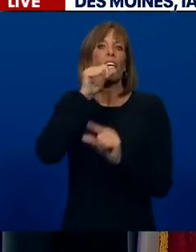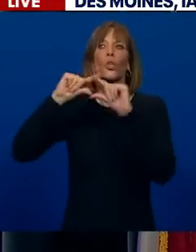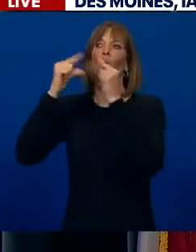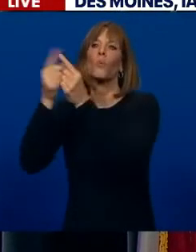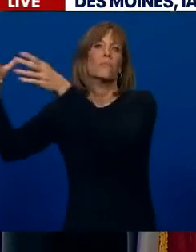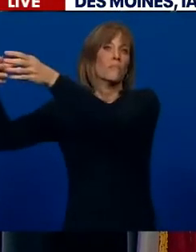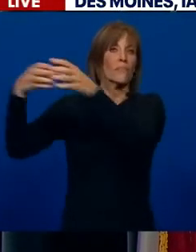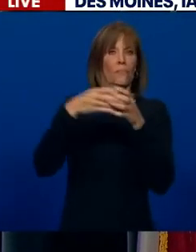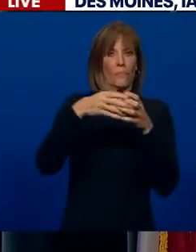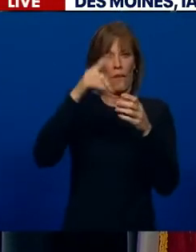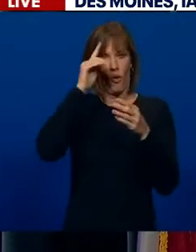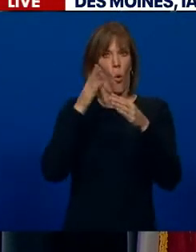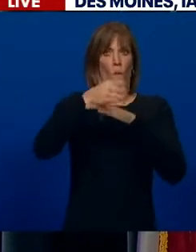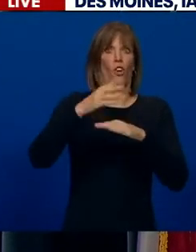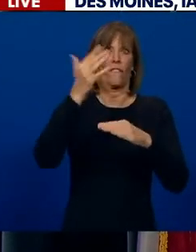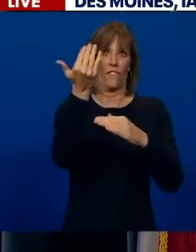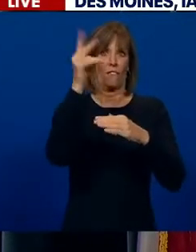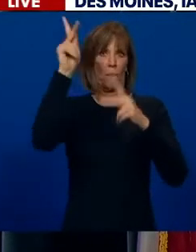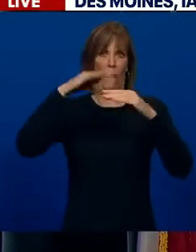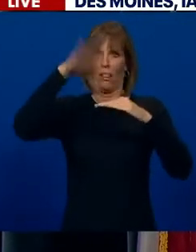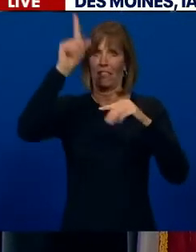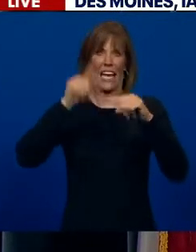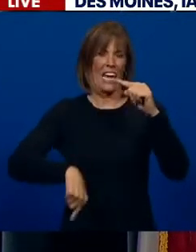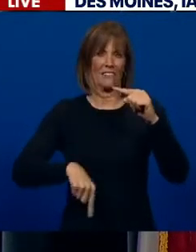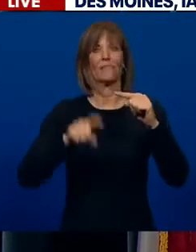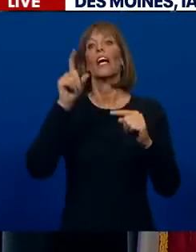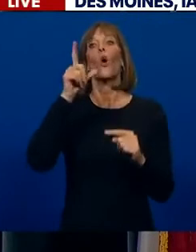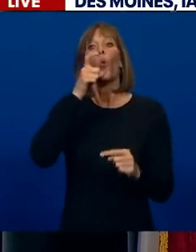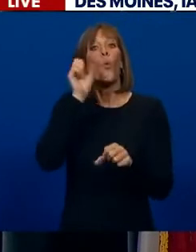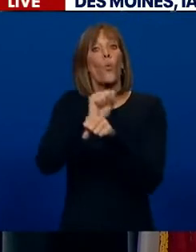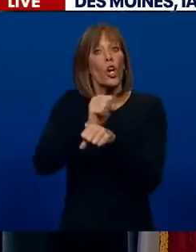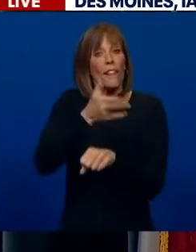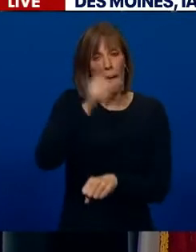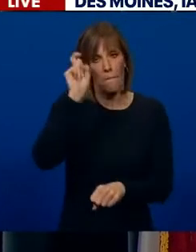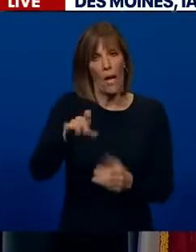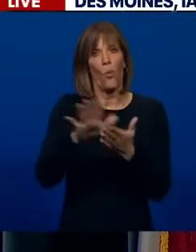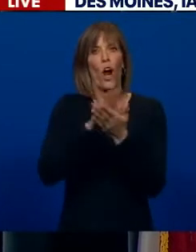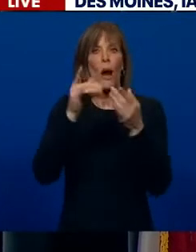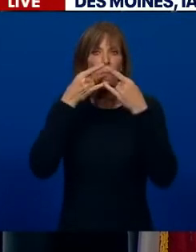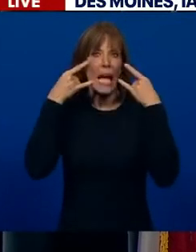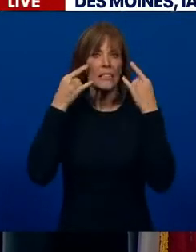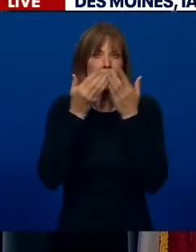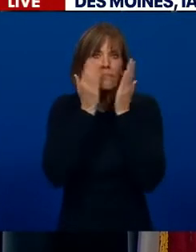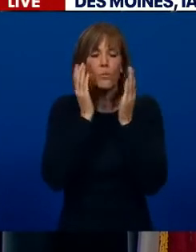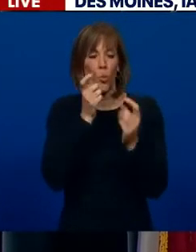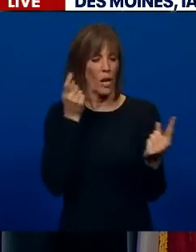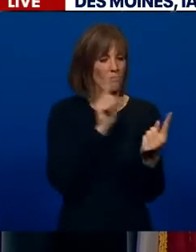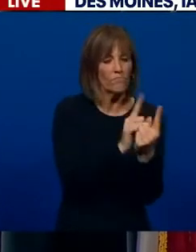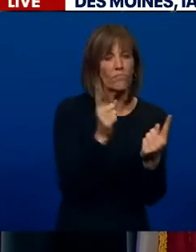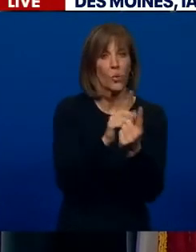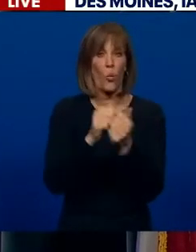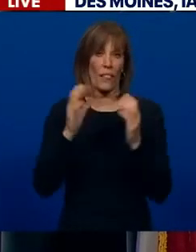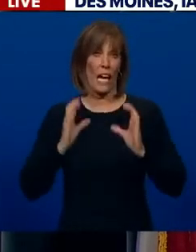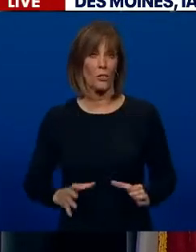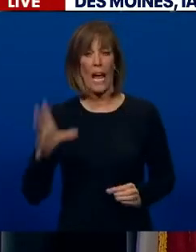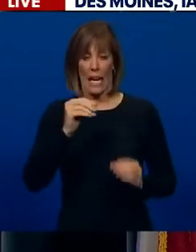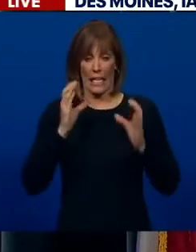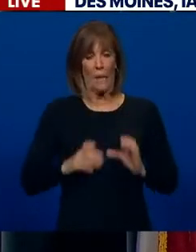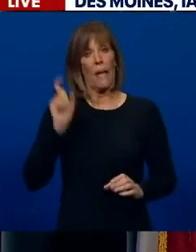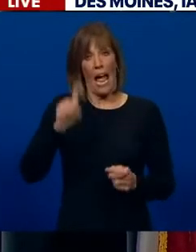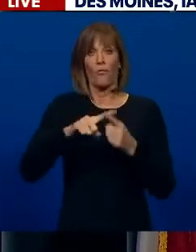15 people. Masks must be worn by staff who have direct contact with customers, and customers must wear masks when they are